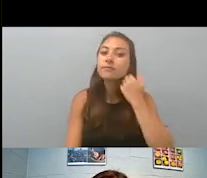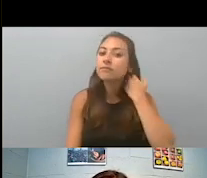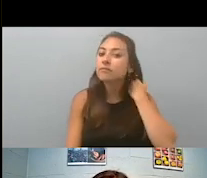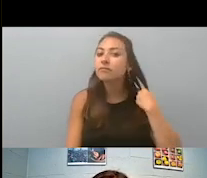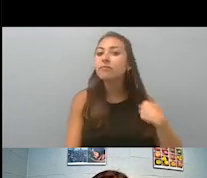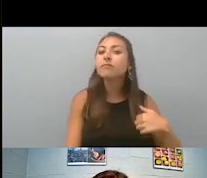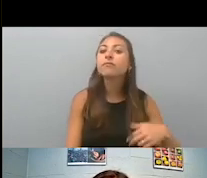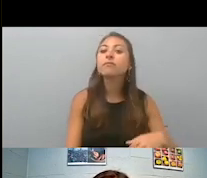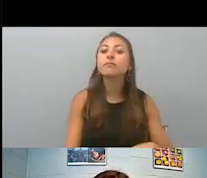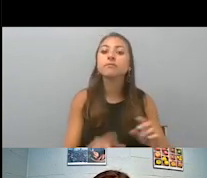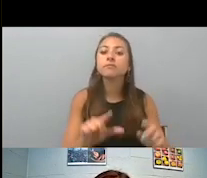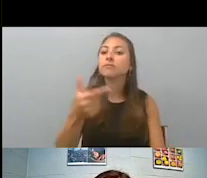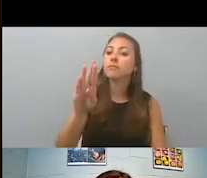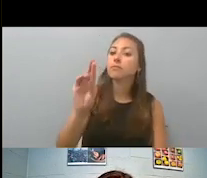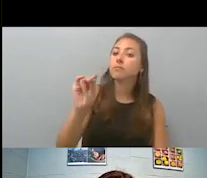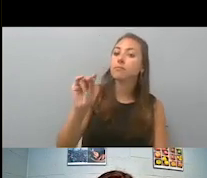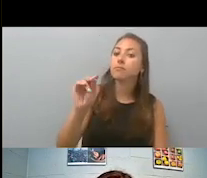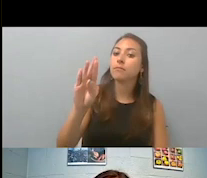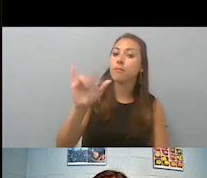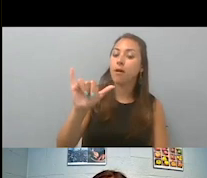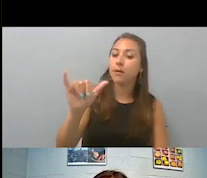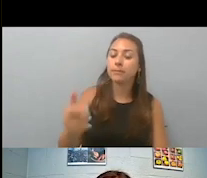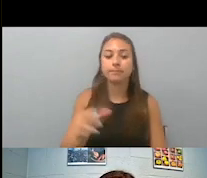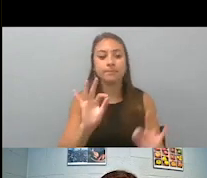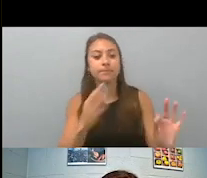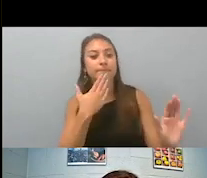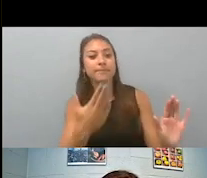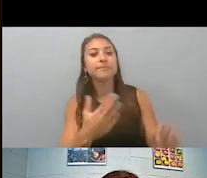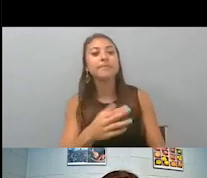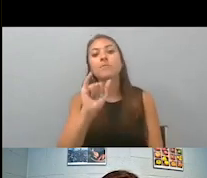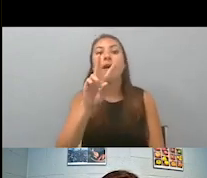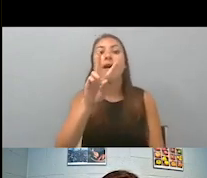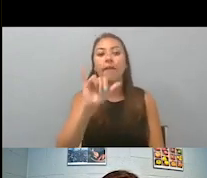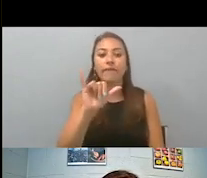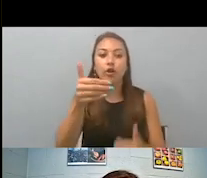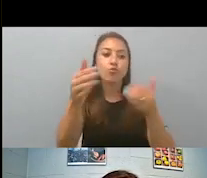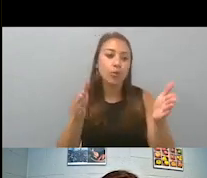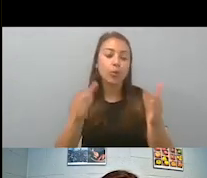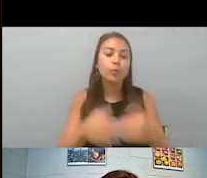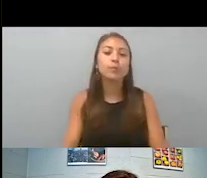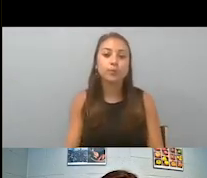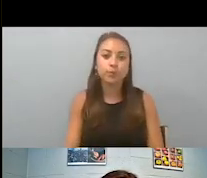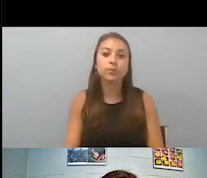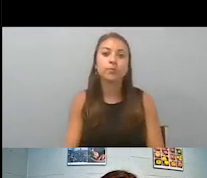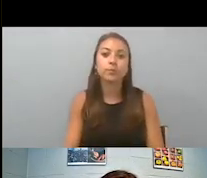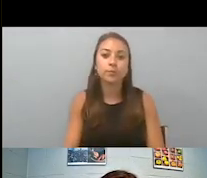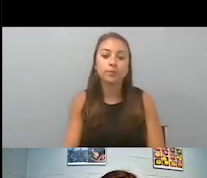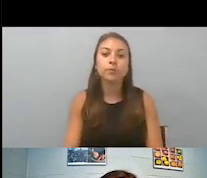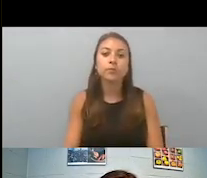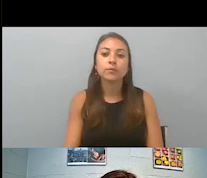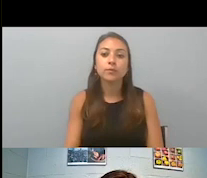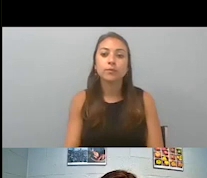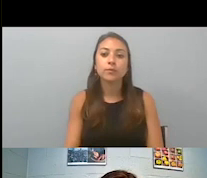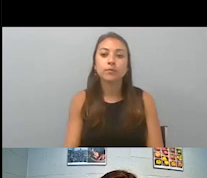Do you want to take the Ivy Room, Bobby? Sure thing. Thanks, Jesse. Okay. So Ivy Room is actually located above the location that was shown on the first